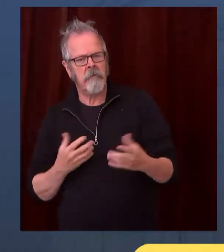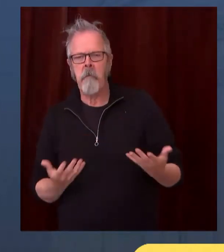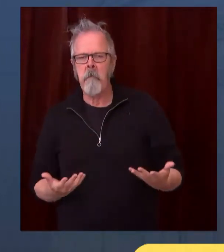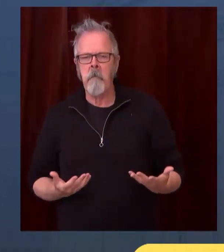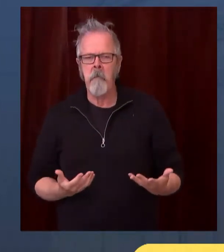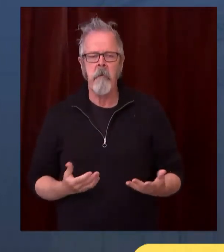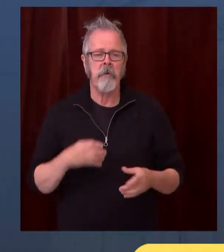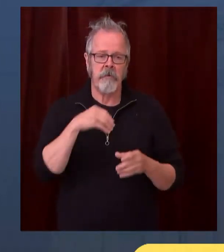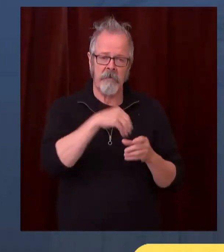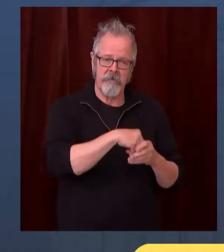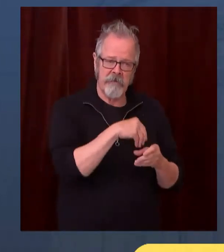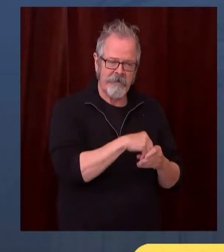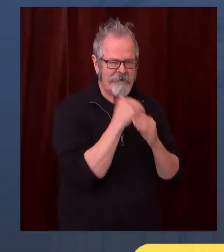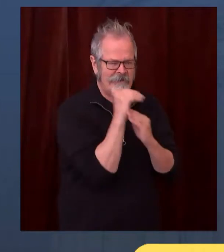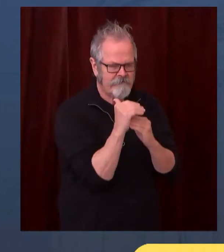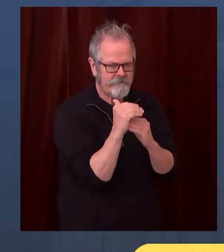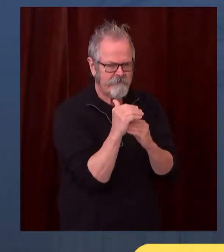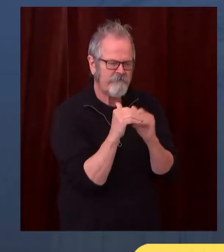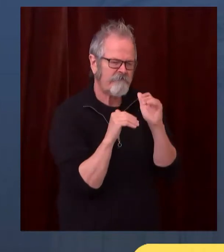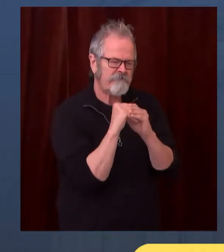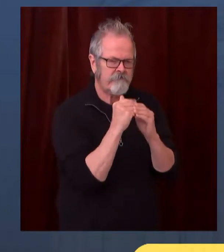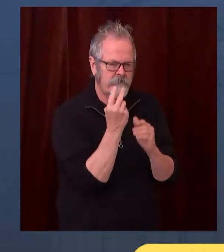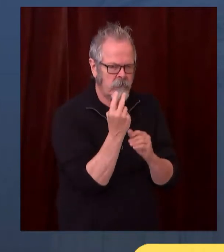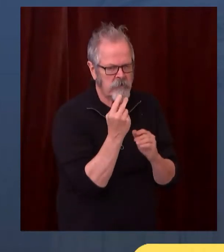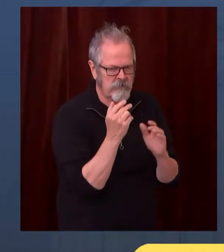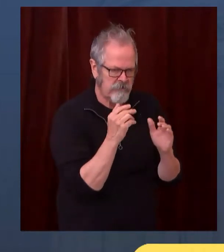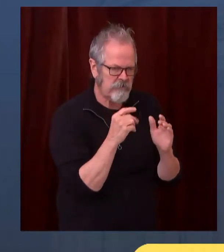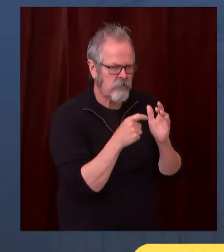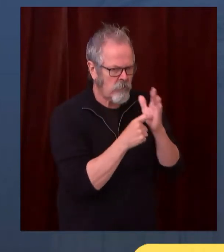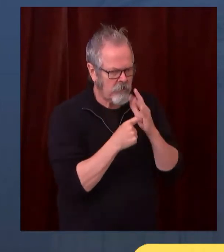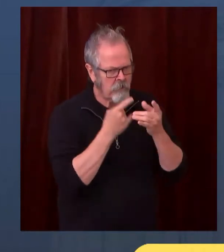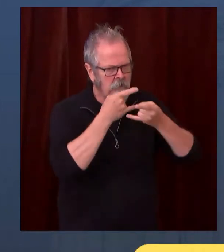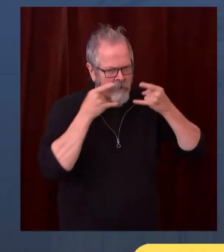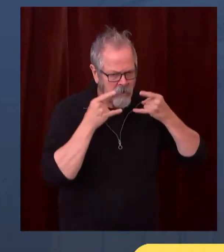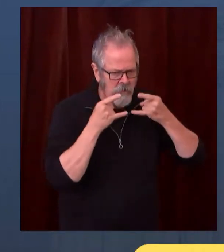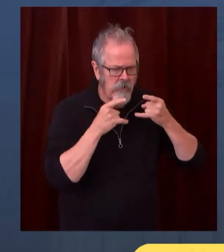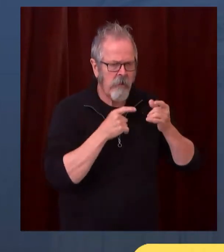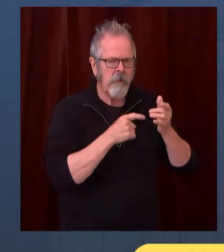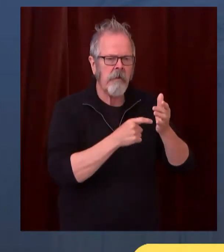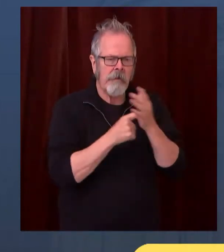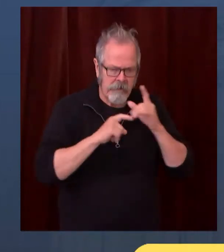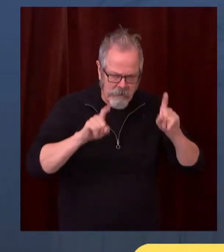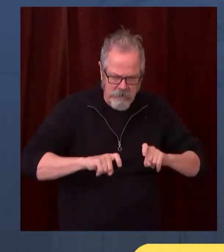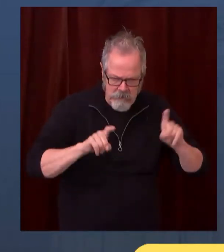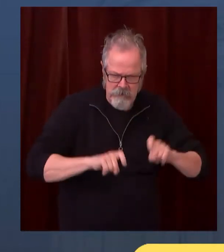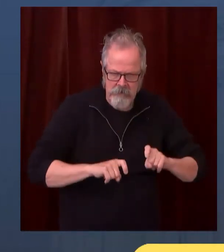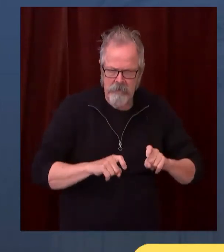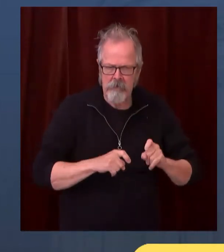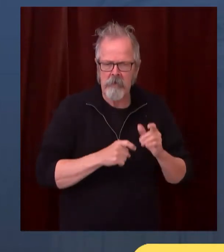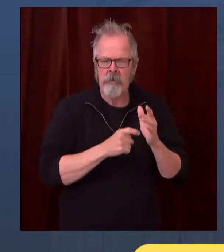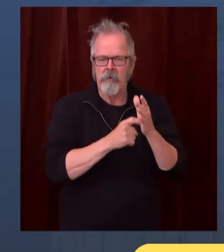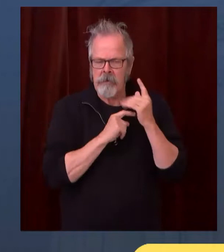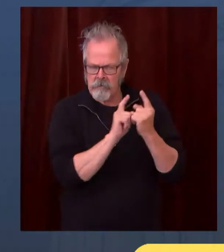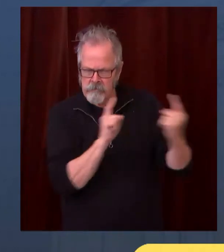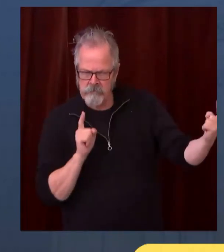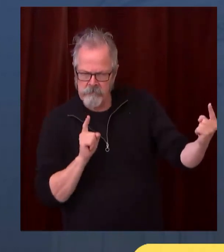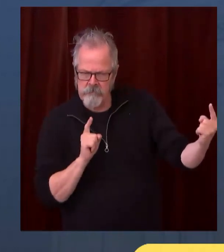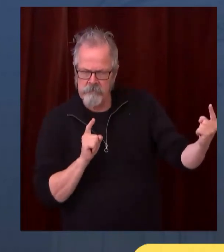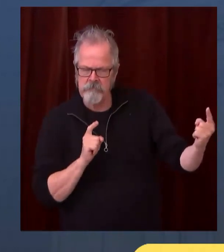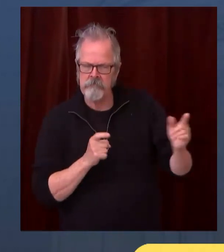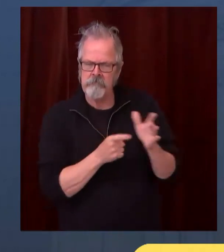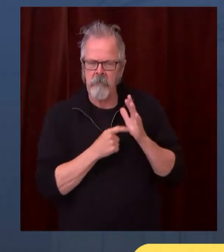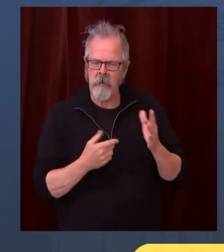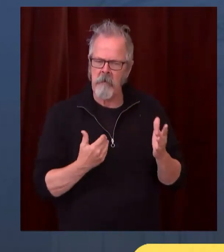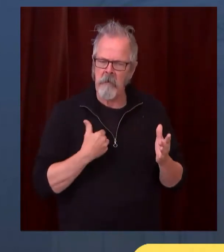testing. And I should reiterate that all of the protocols that were previously in existence regarding hygiene, in effect,